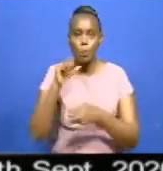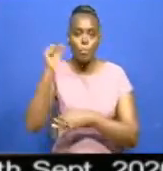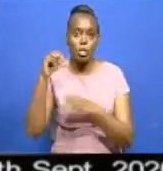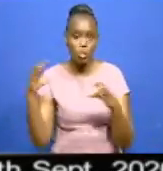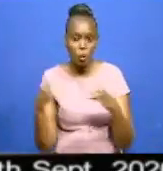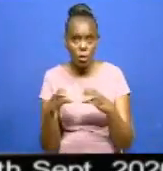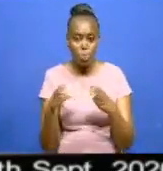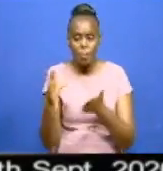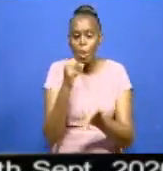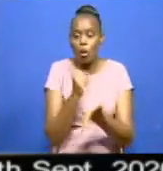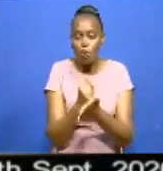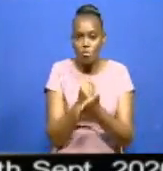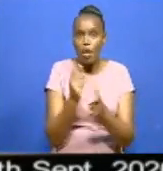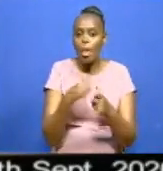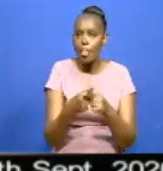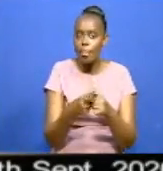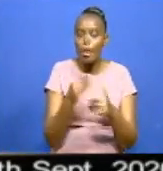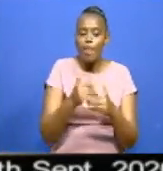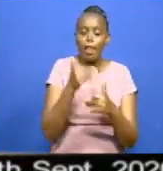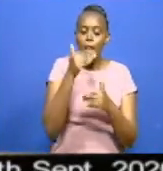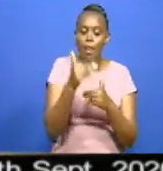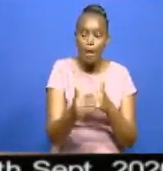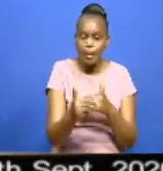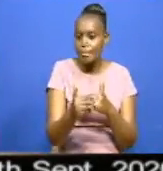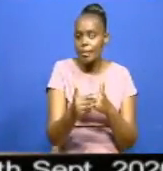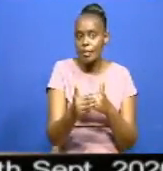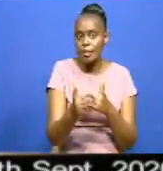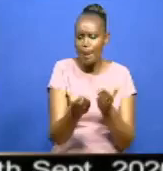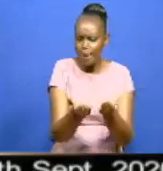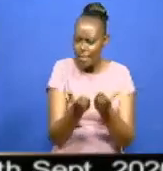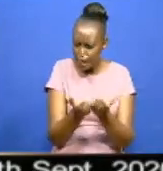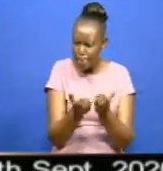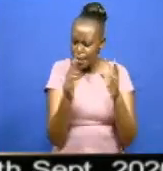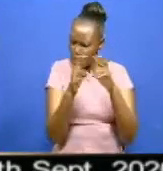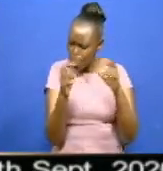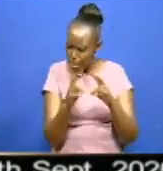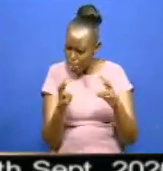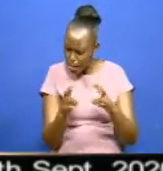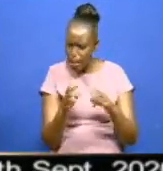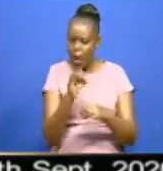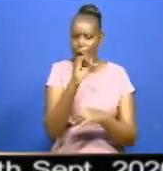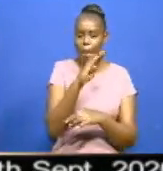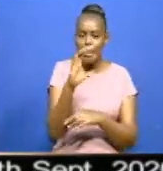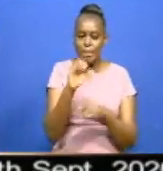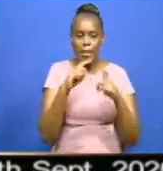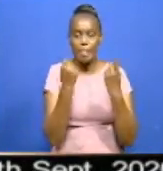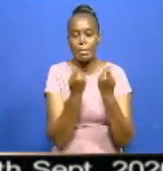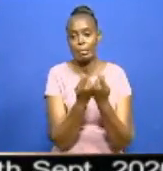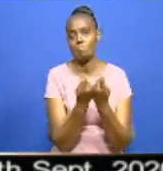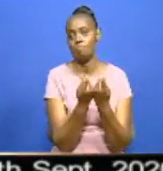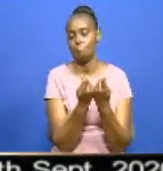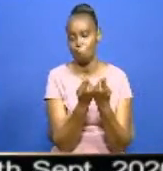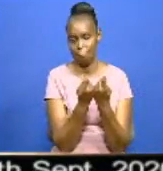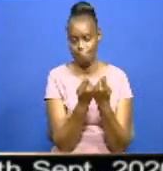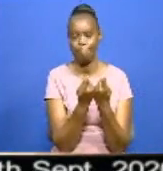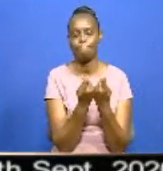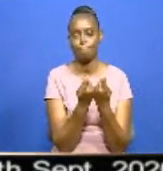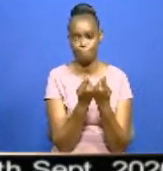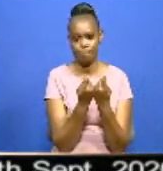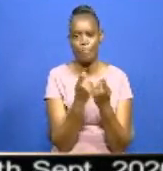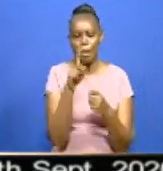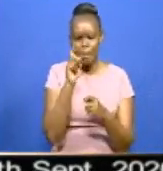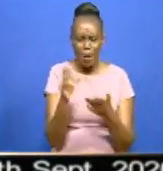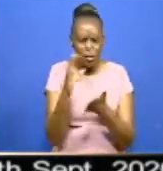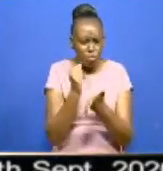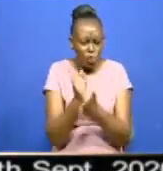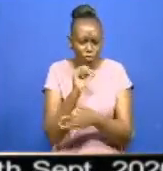parties office, then the next we need to look into is the IBC team. We really need to look into that office